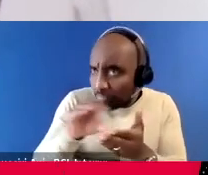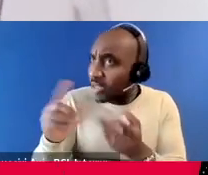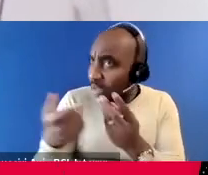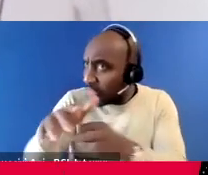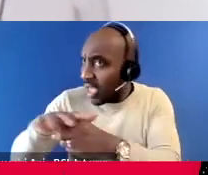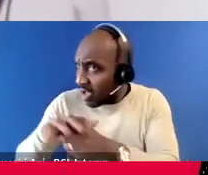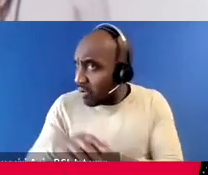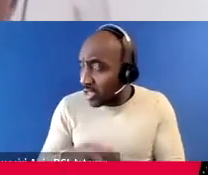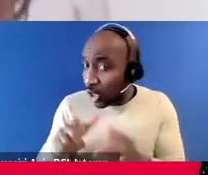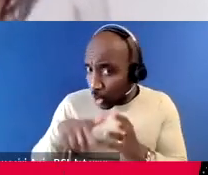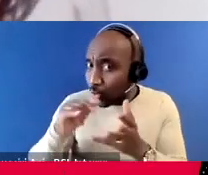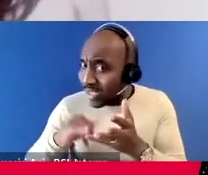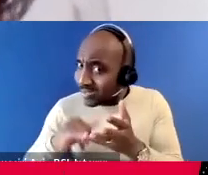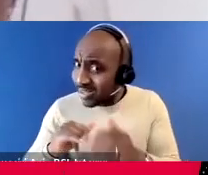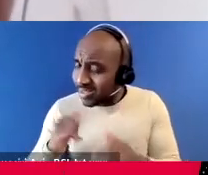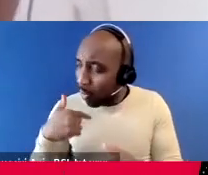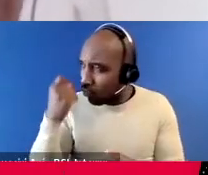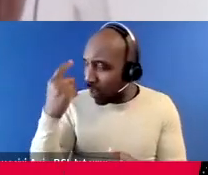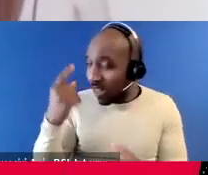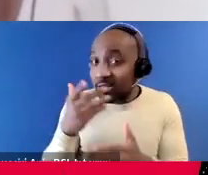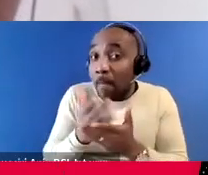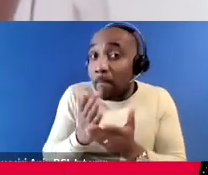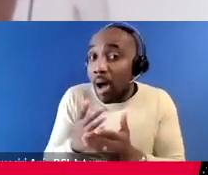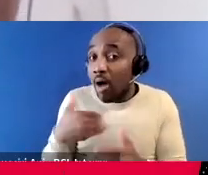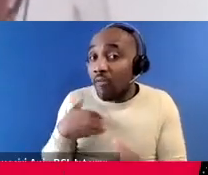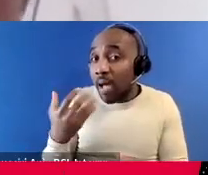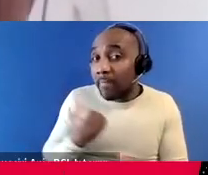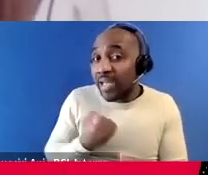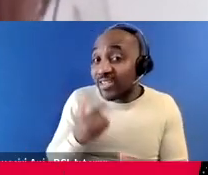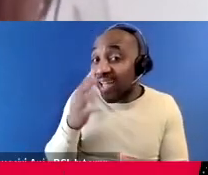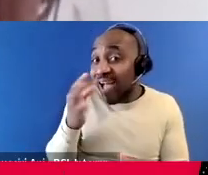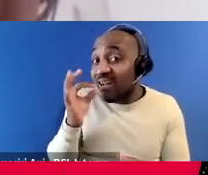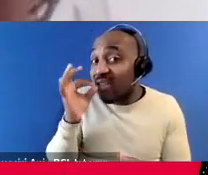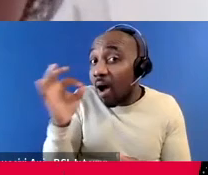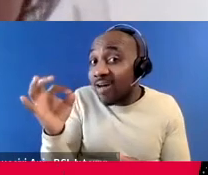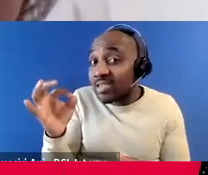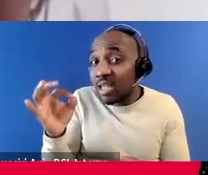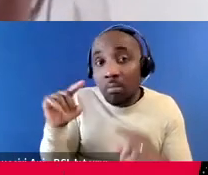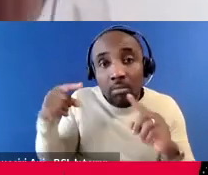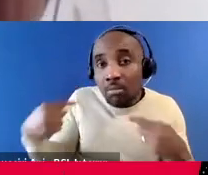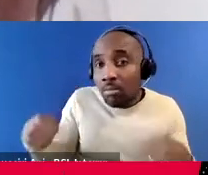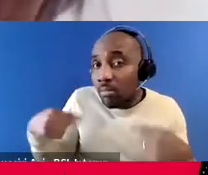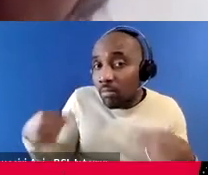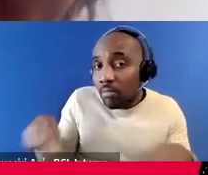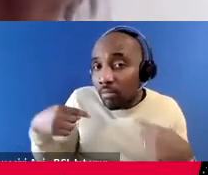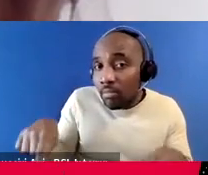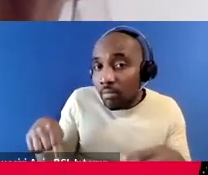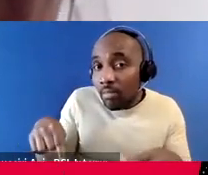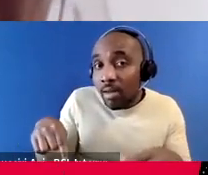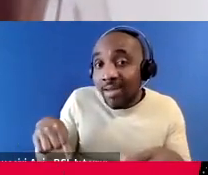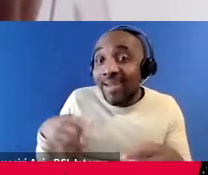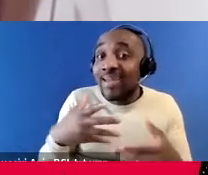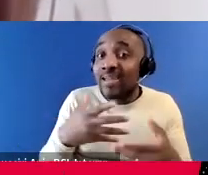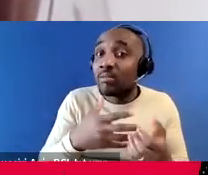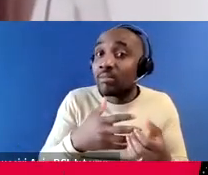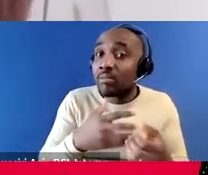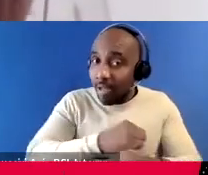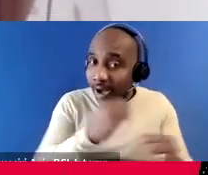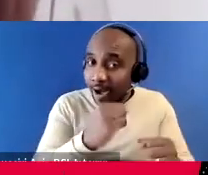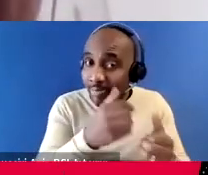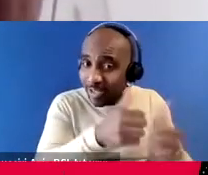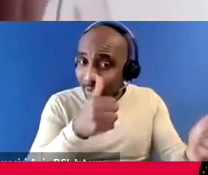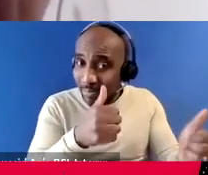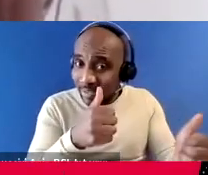ask for that to be the case, but then being part of a movement to try and press the pension company to take action more widely. If anybody